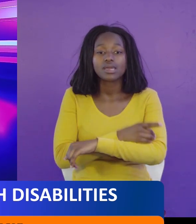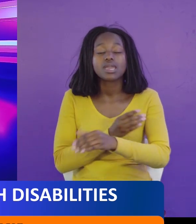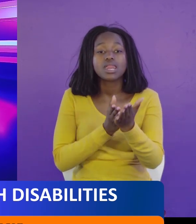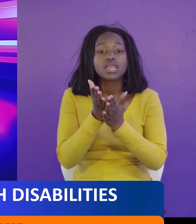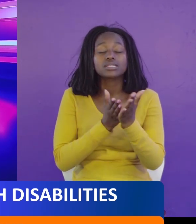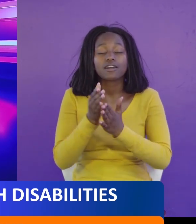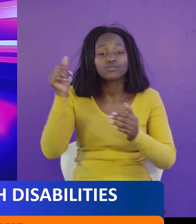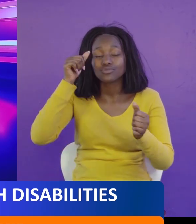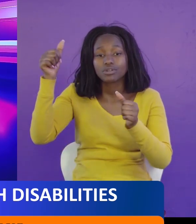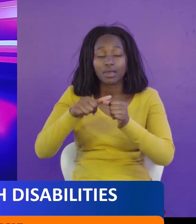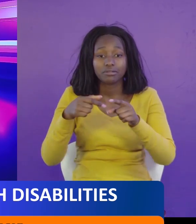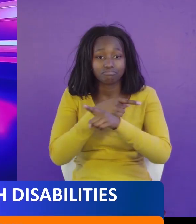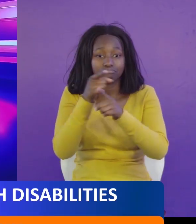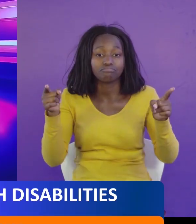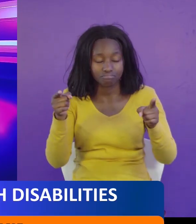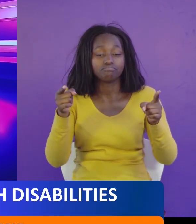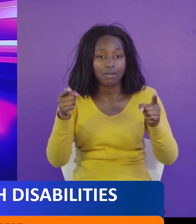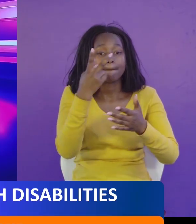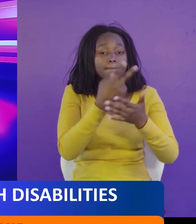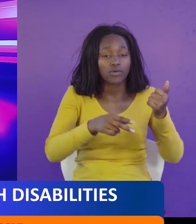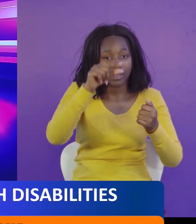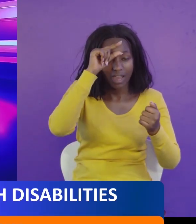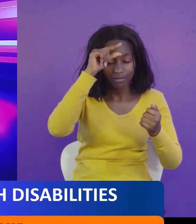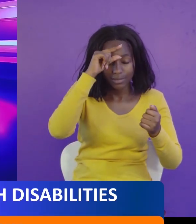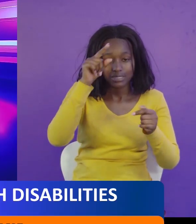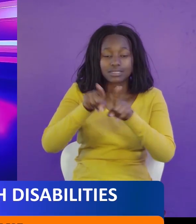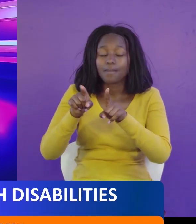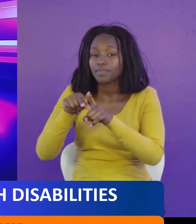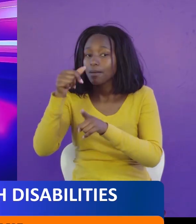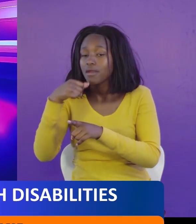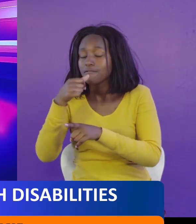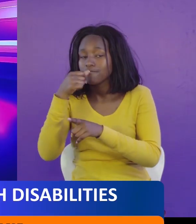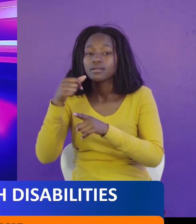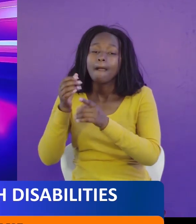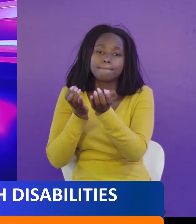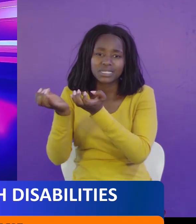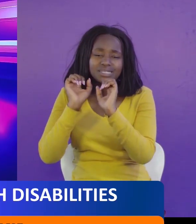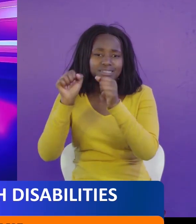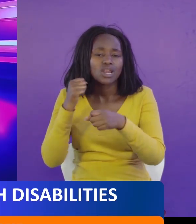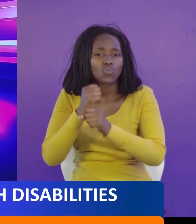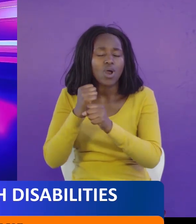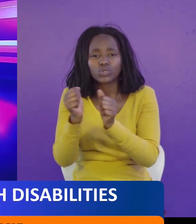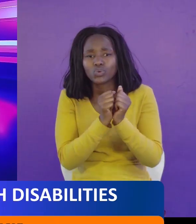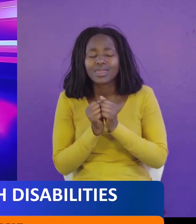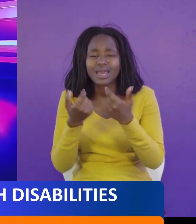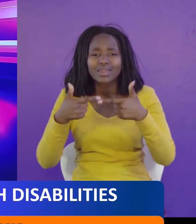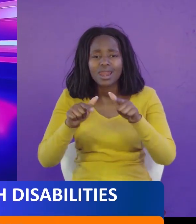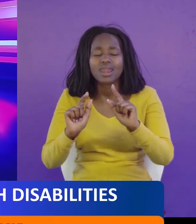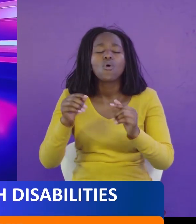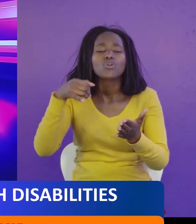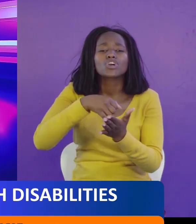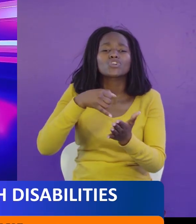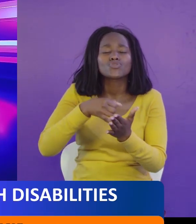reminder for both the government and the private sector to collaborate and open doors for